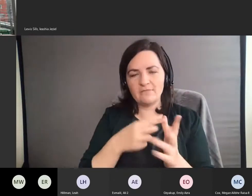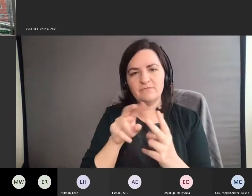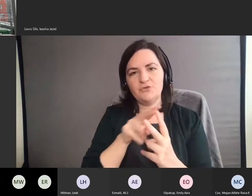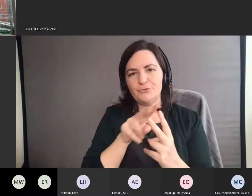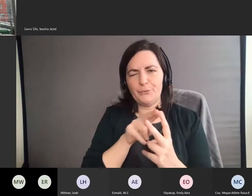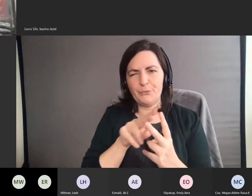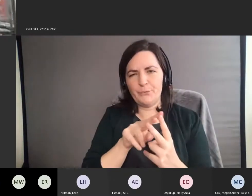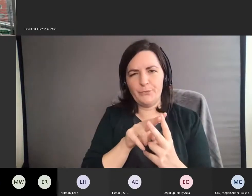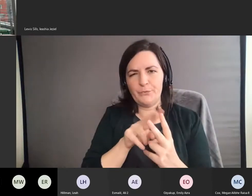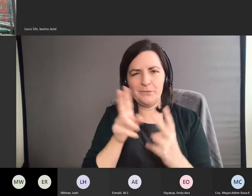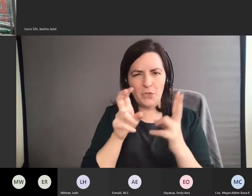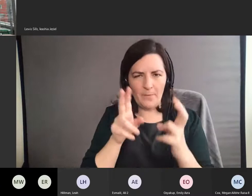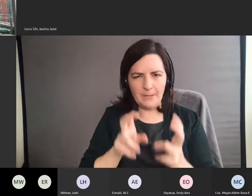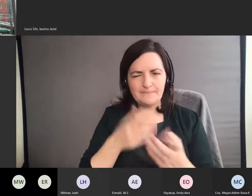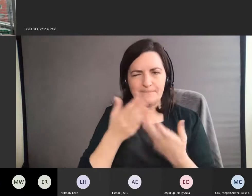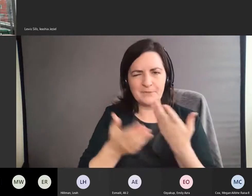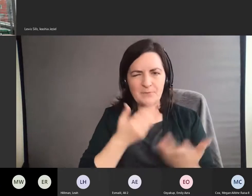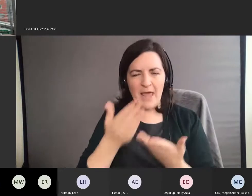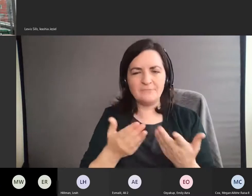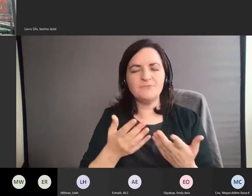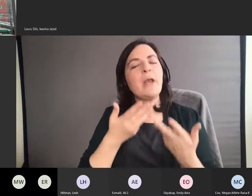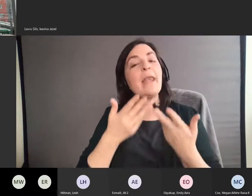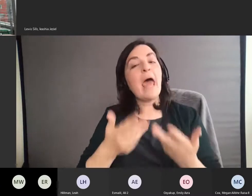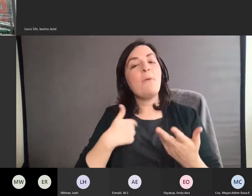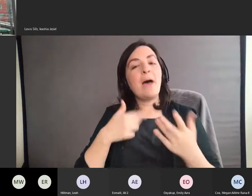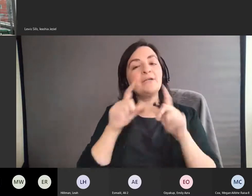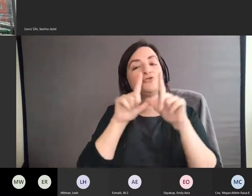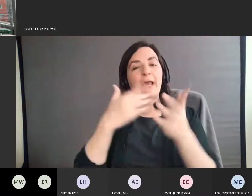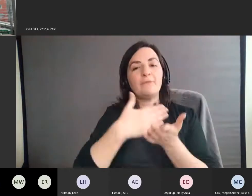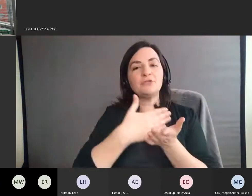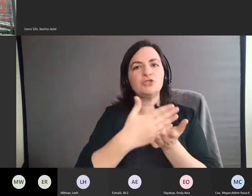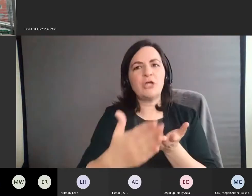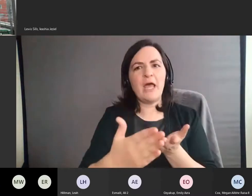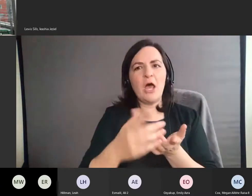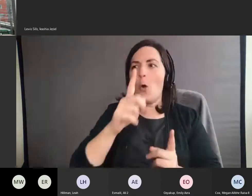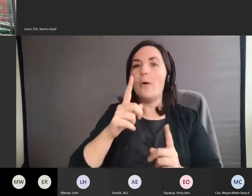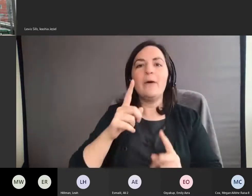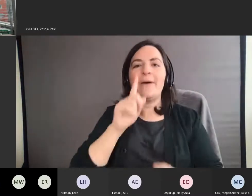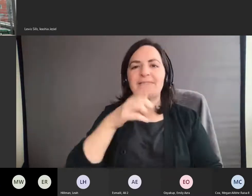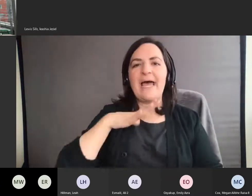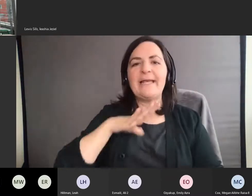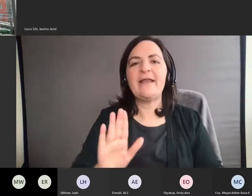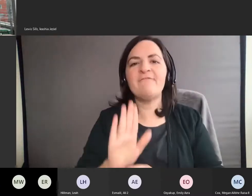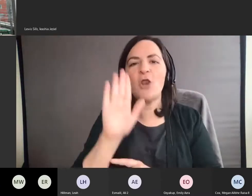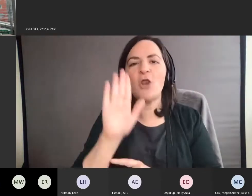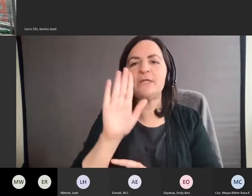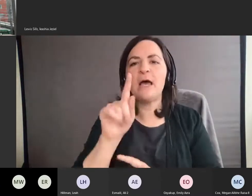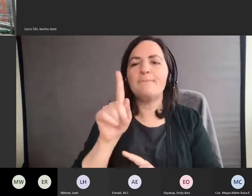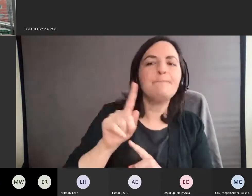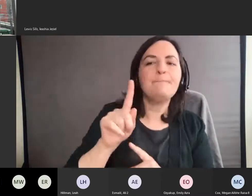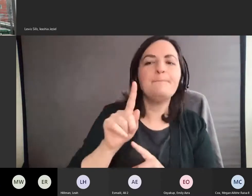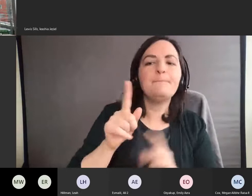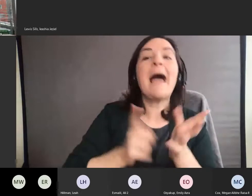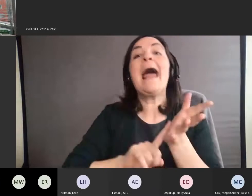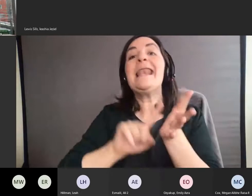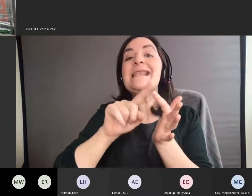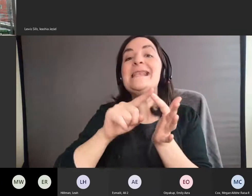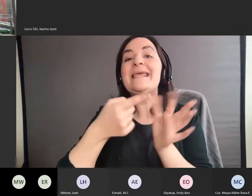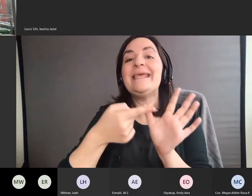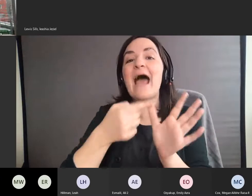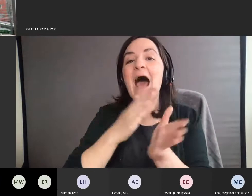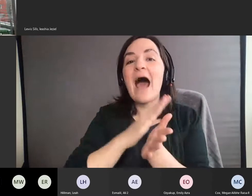screen with you. If you, I need a volunteer. Leah, if you